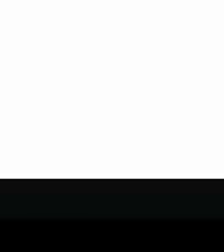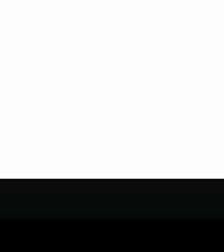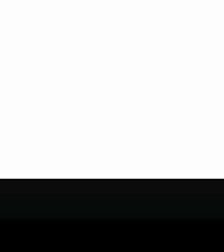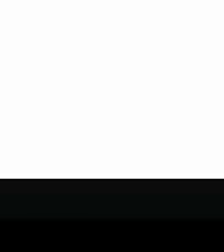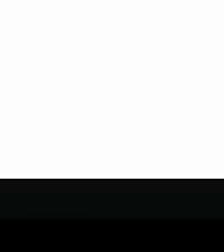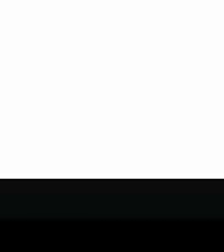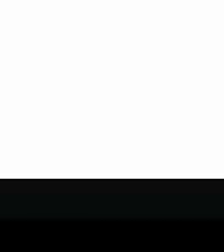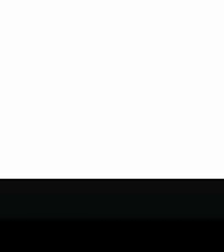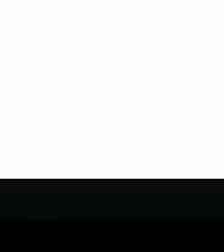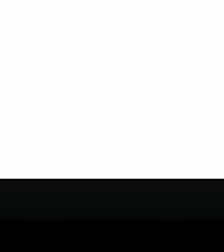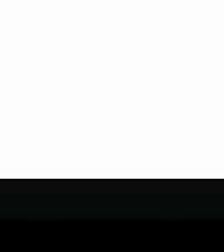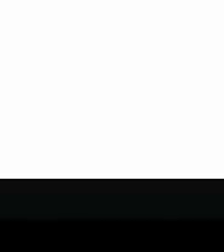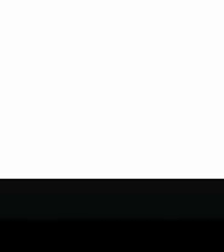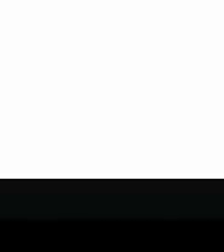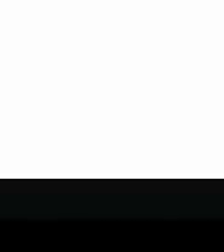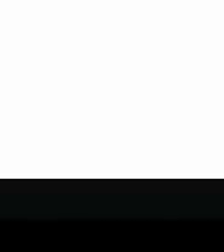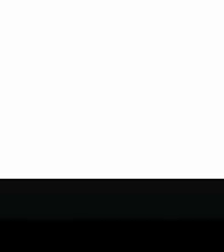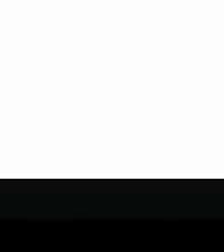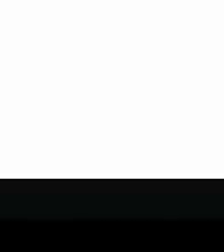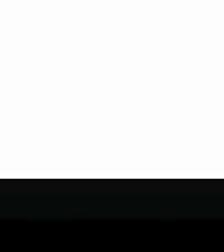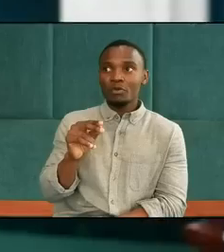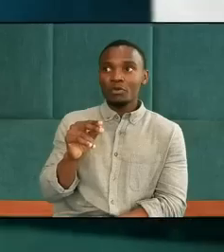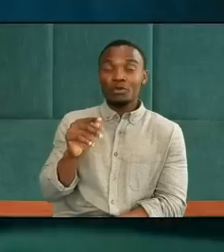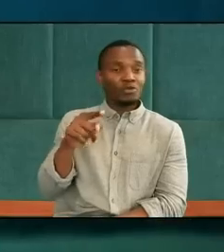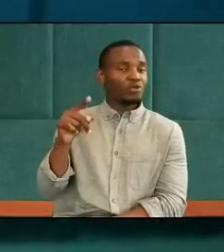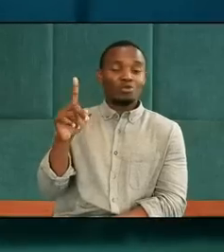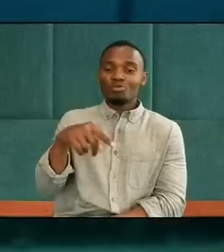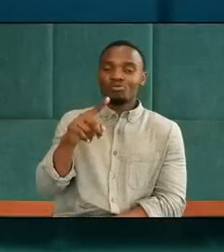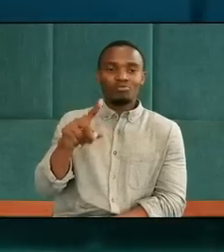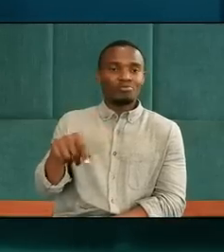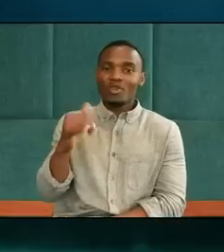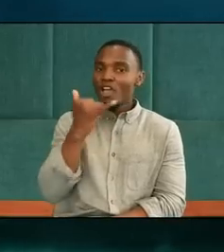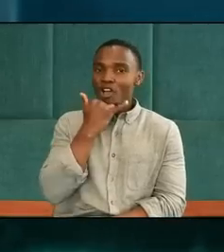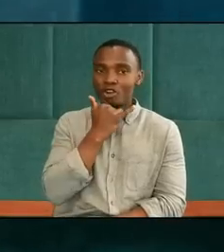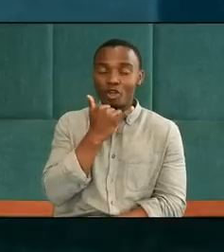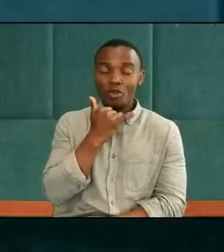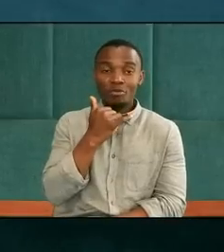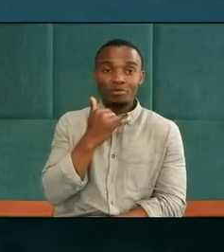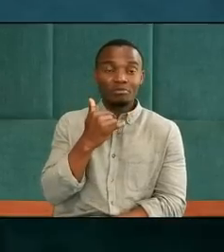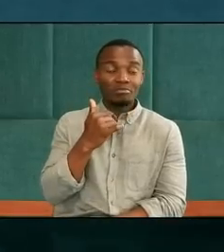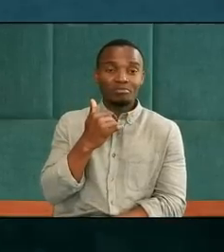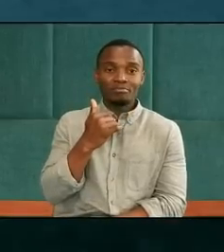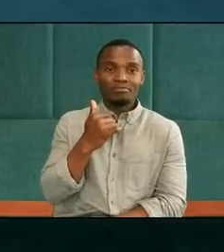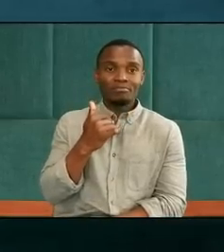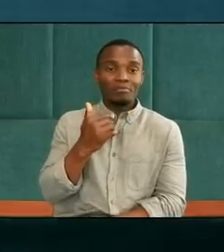And Peter denied it and said, "No, you're making a mistake. I'm not. I may look like the guy.